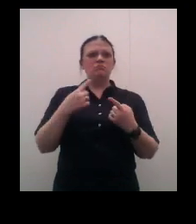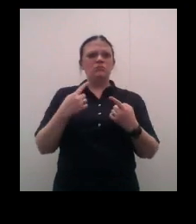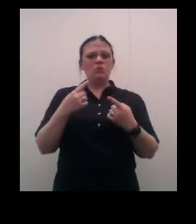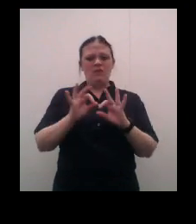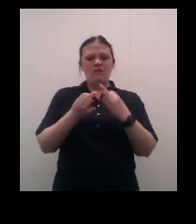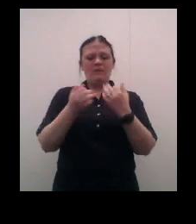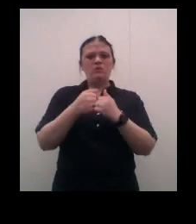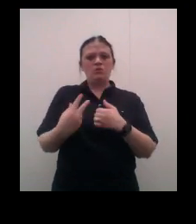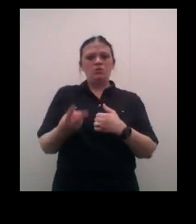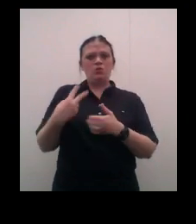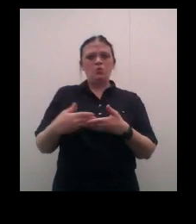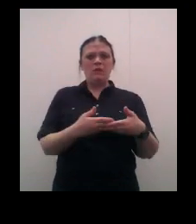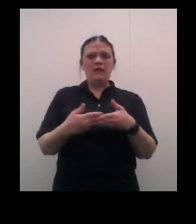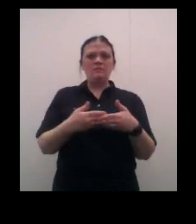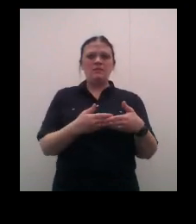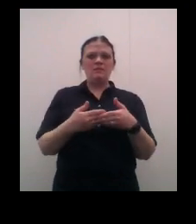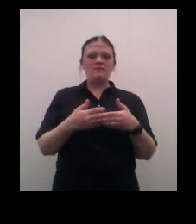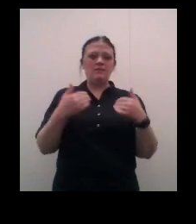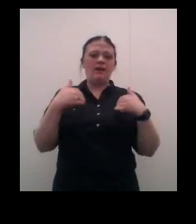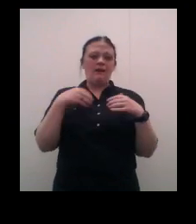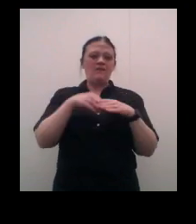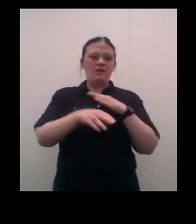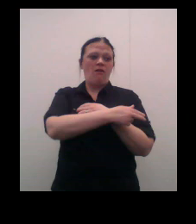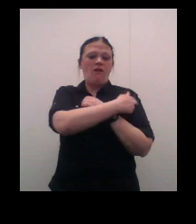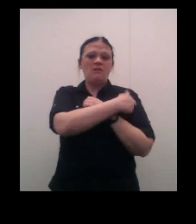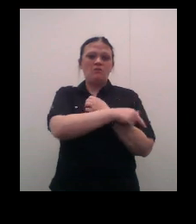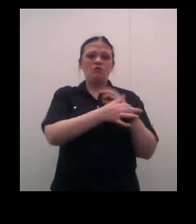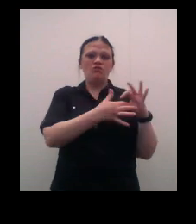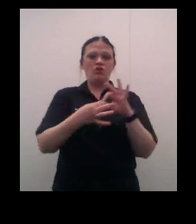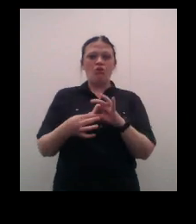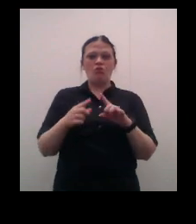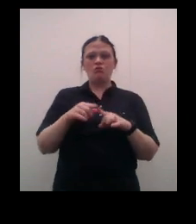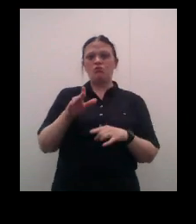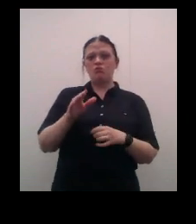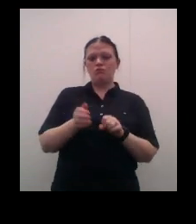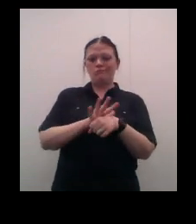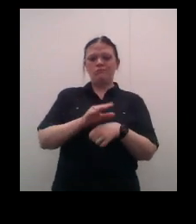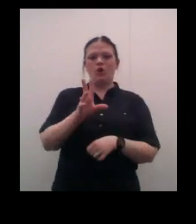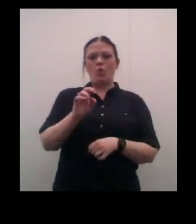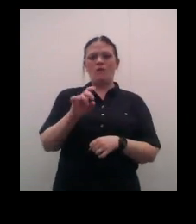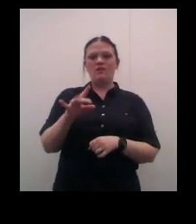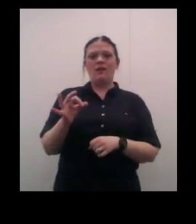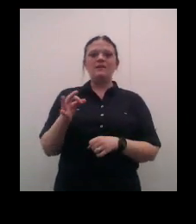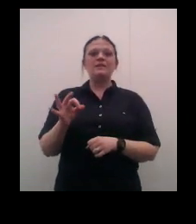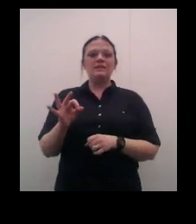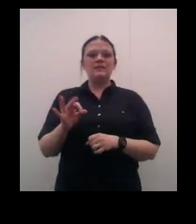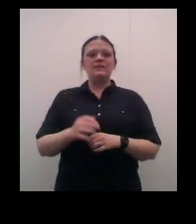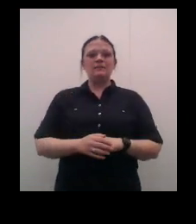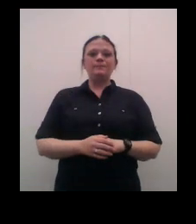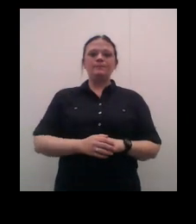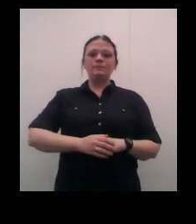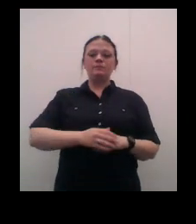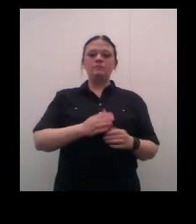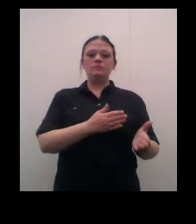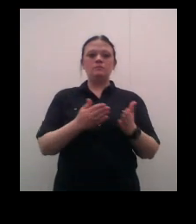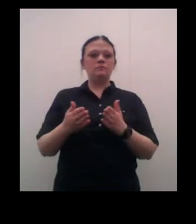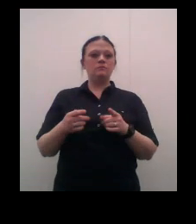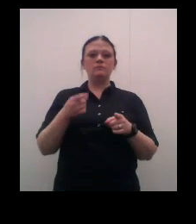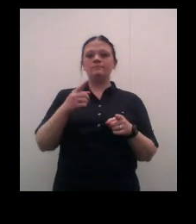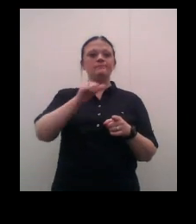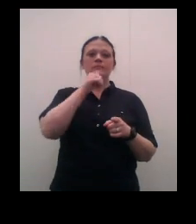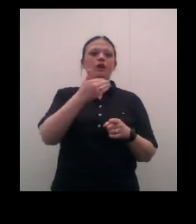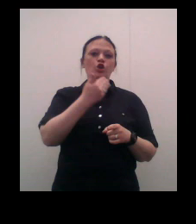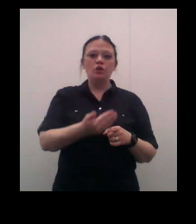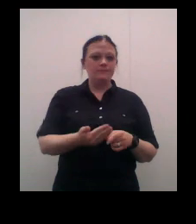children who are in hospital right now with regards to COVID-19. Next slide. This is also not a good